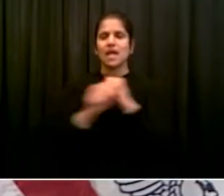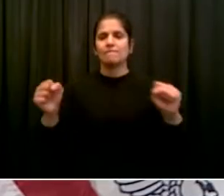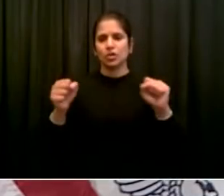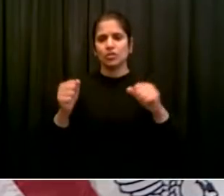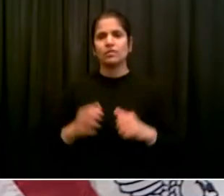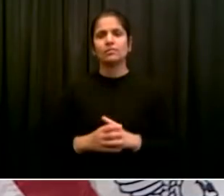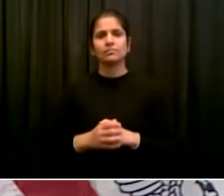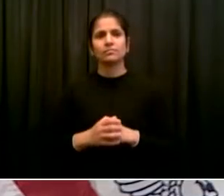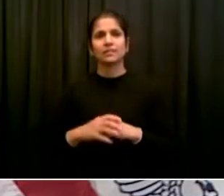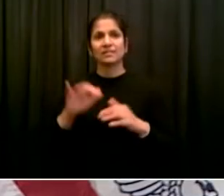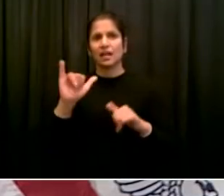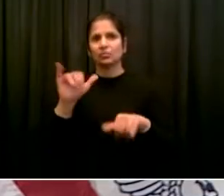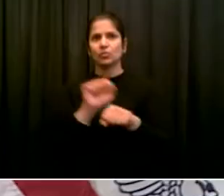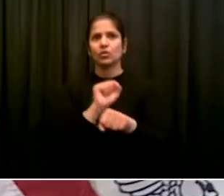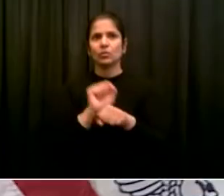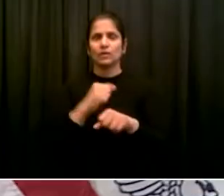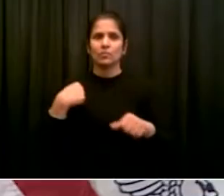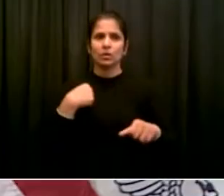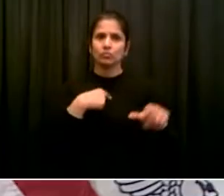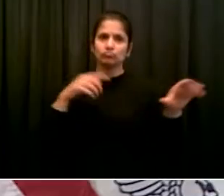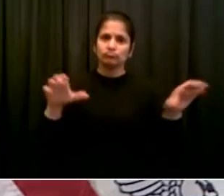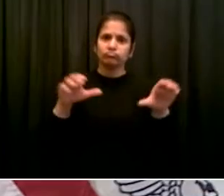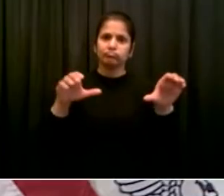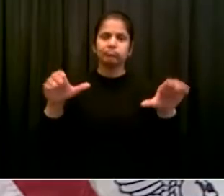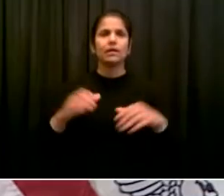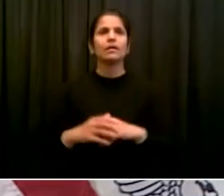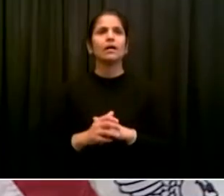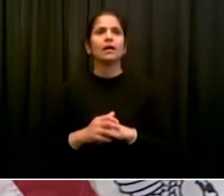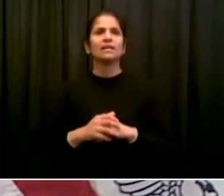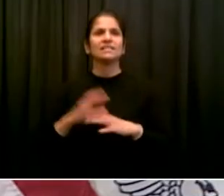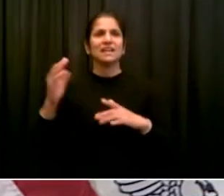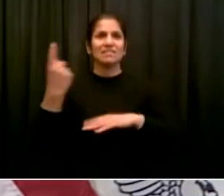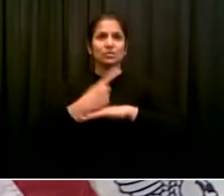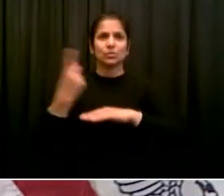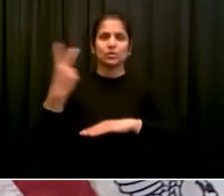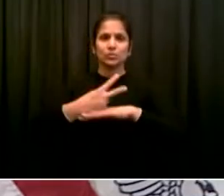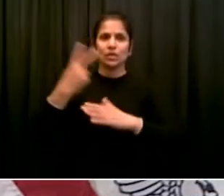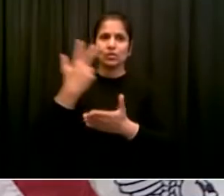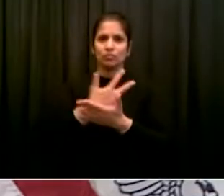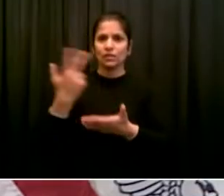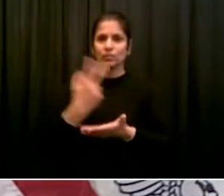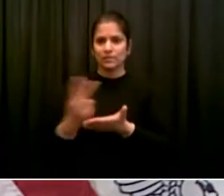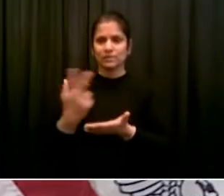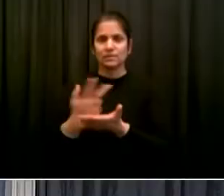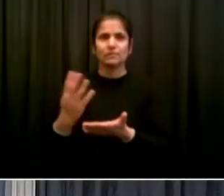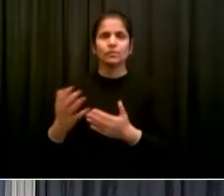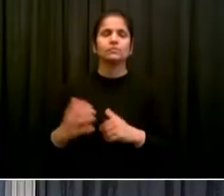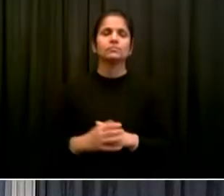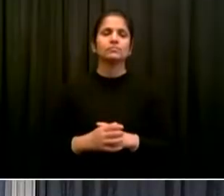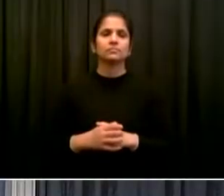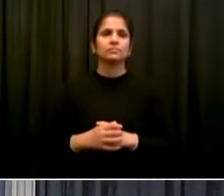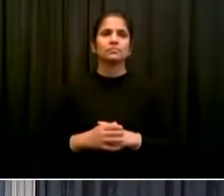in the days and weeks and months ahead. That's what a recovery for all of us looks like. Thank you, everyone.